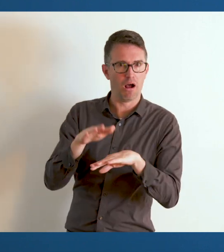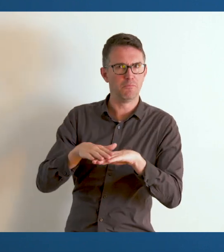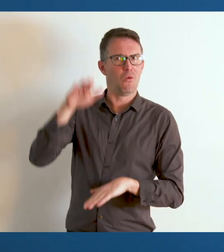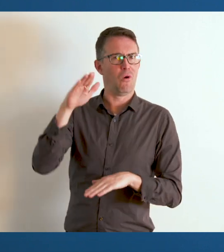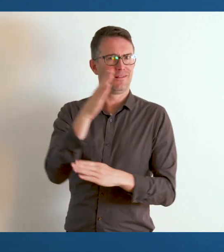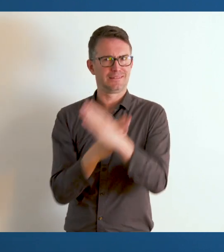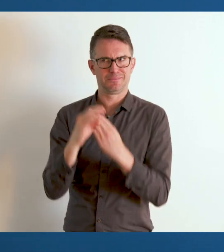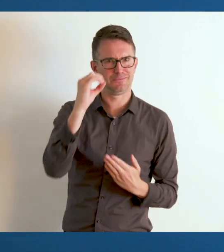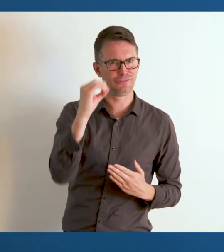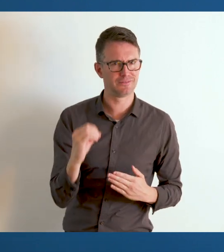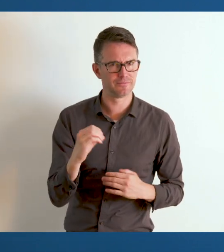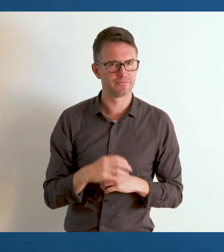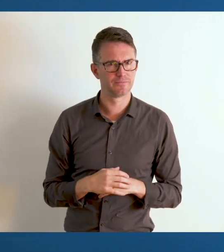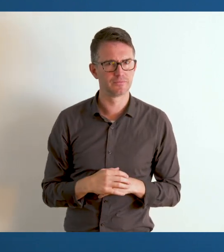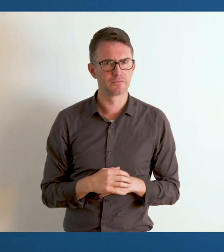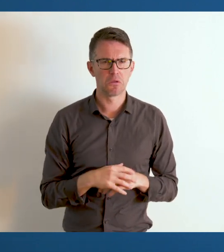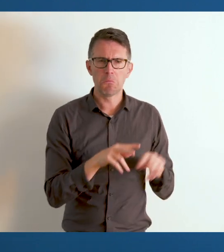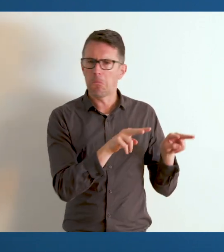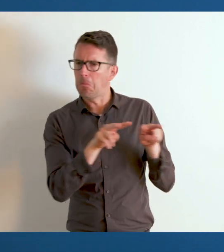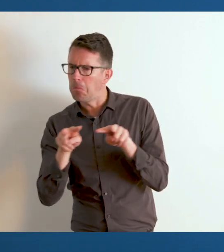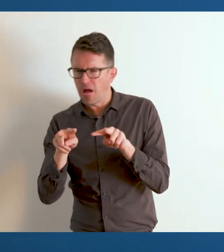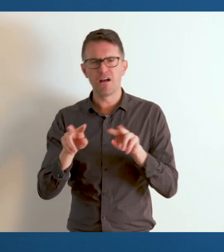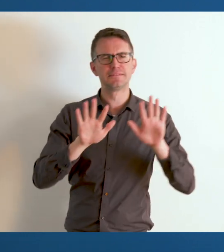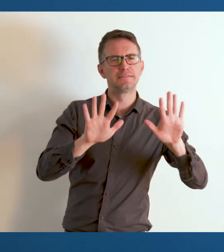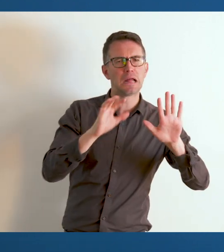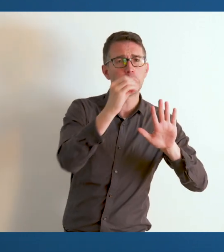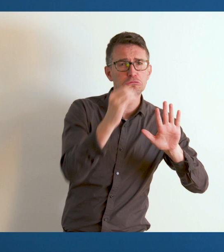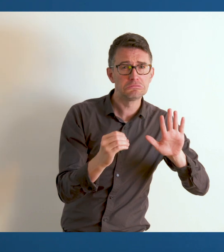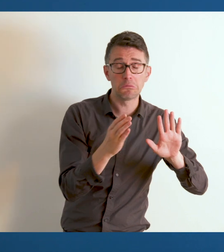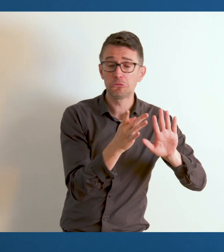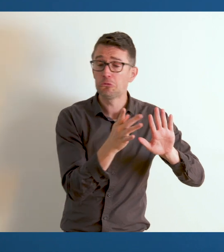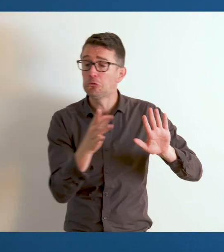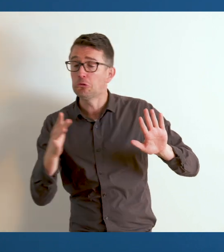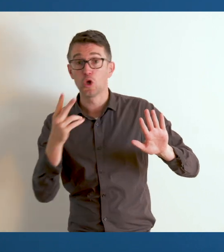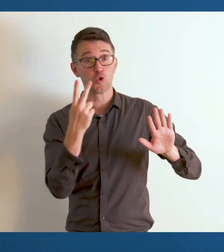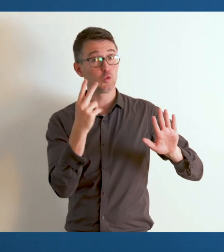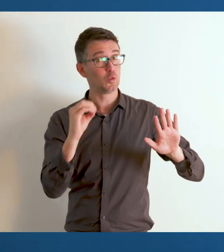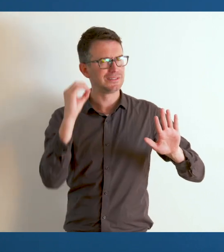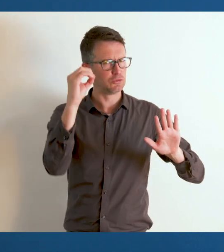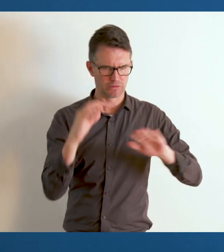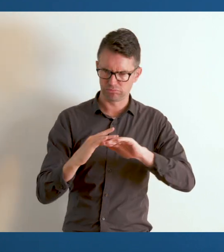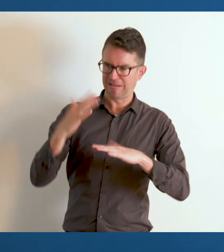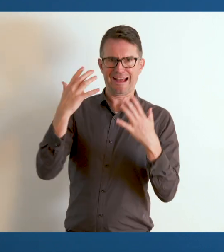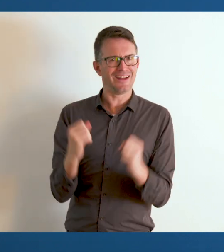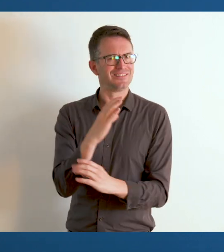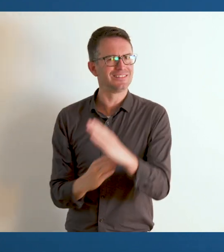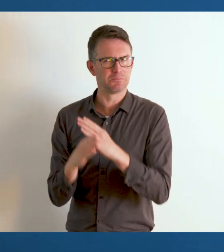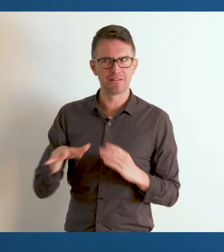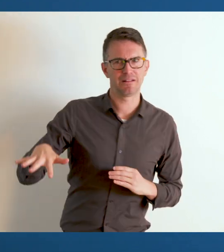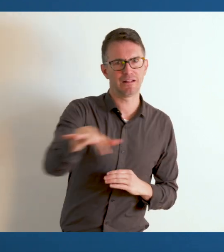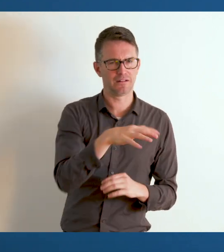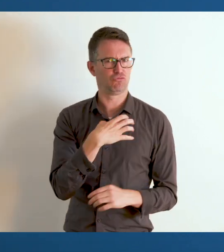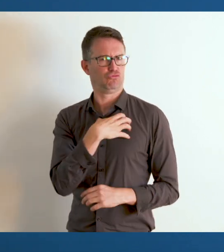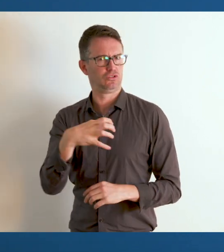later, disability prevalence rates were above 10%, sometimes 15 or 20%. So the